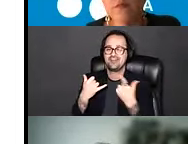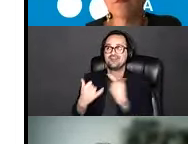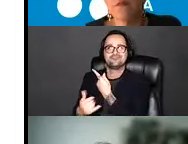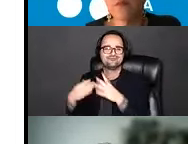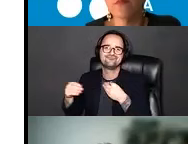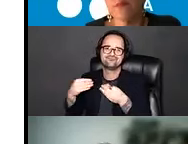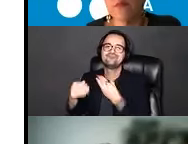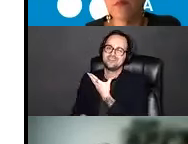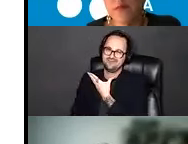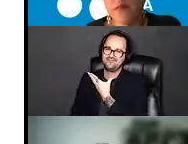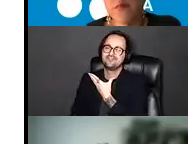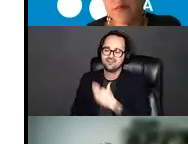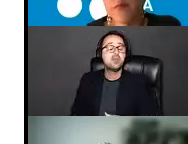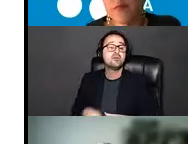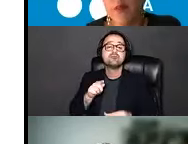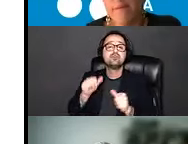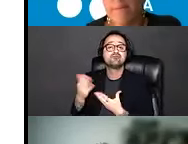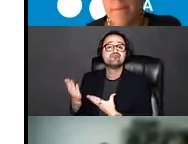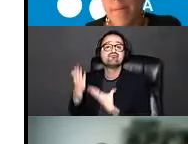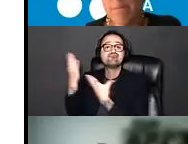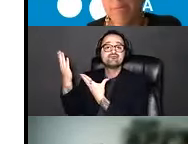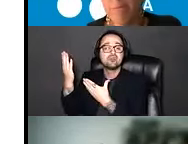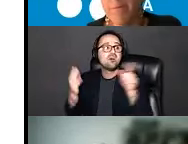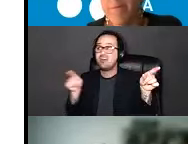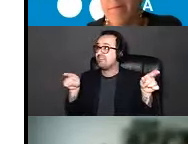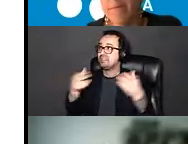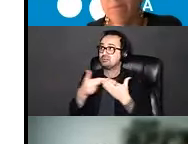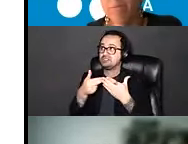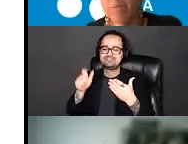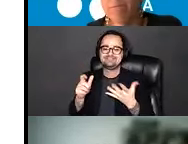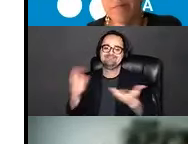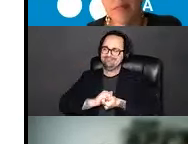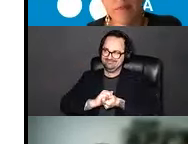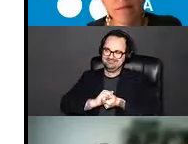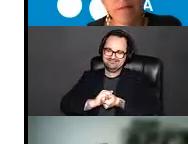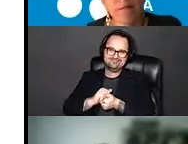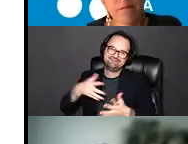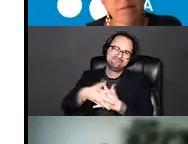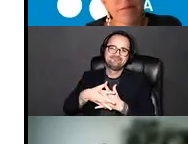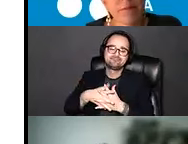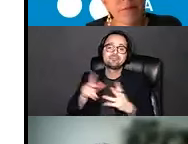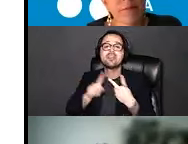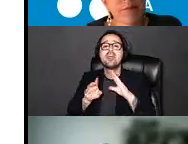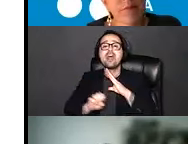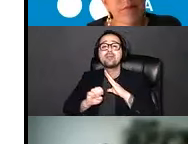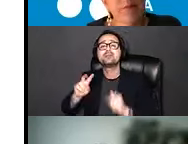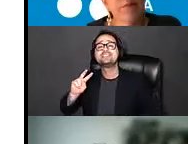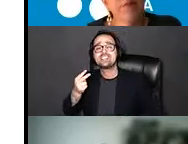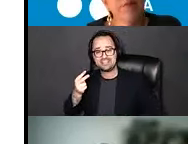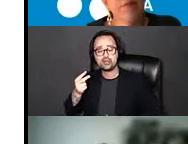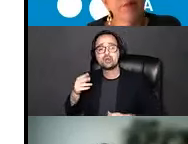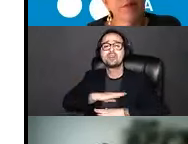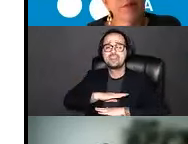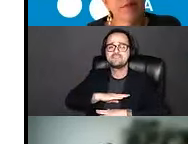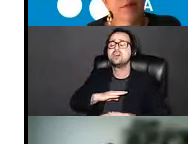flexibility if you could make the case for we need to bridge these resources together. The elementary and secondary emergency relief funds, quite